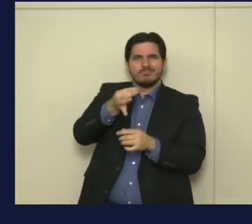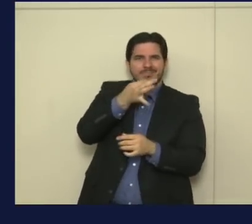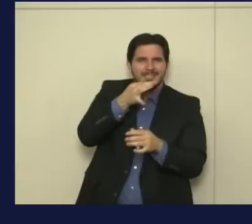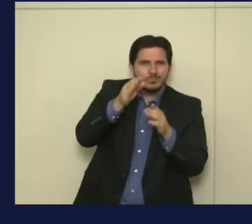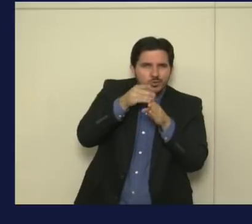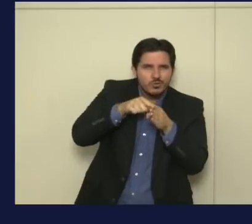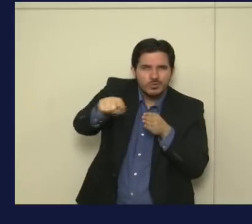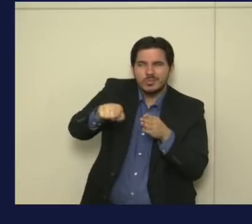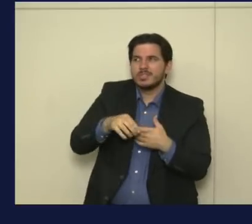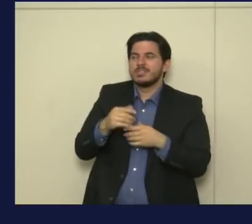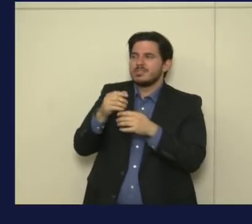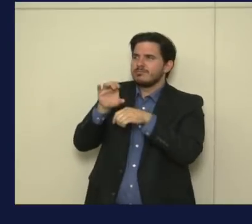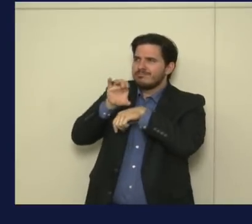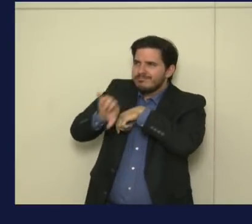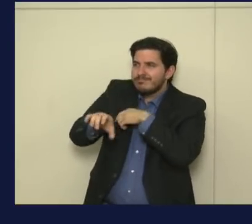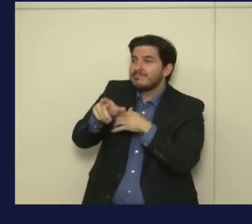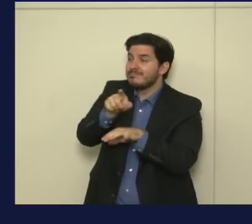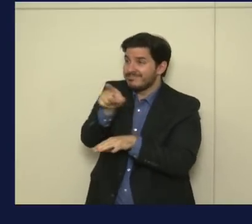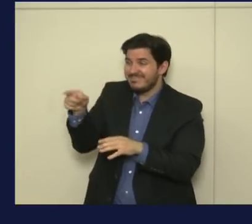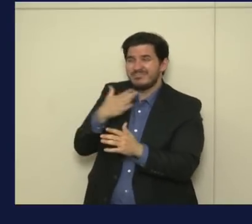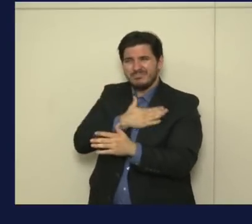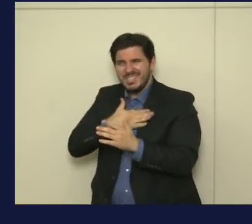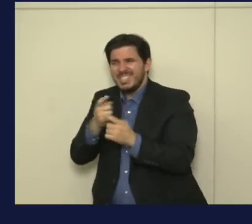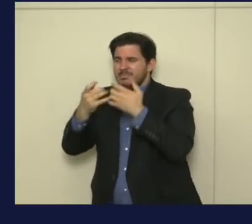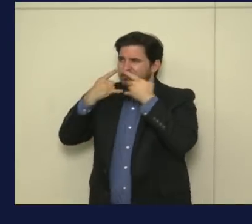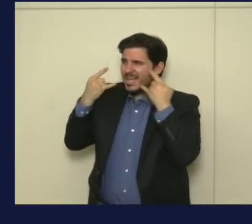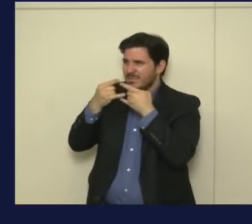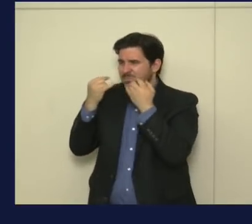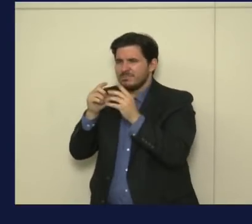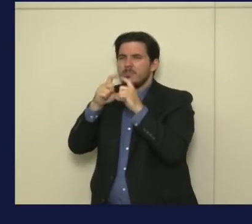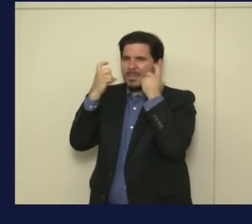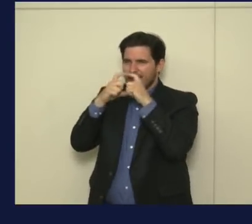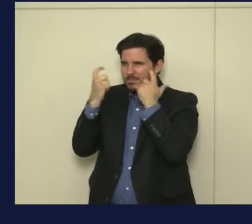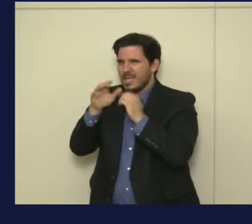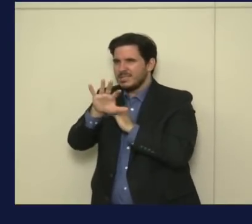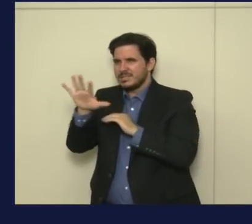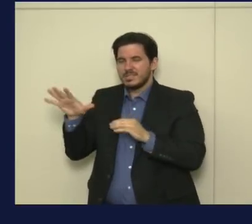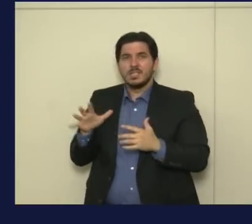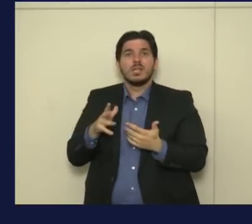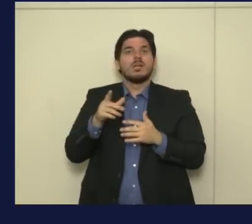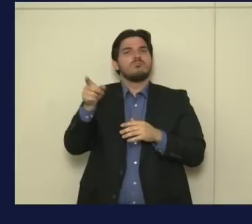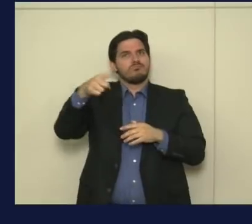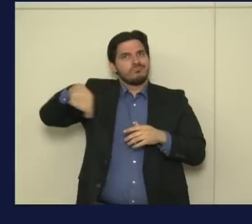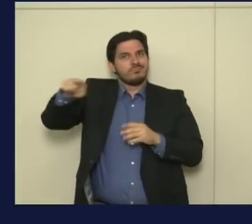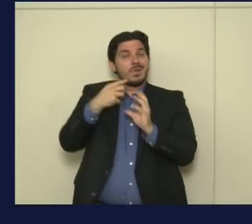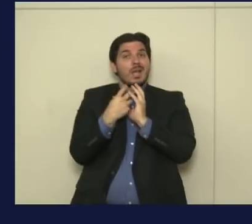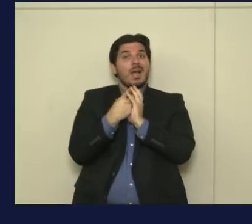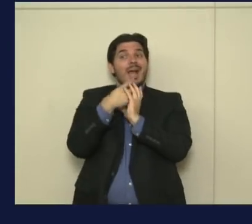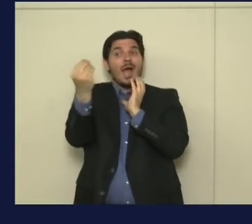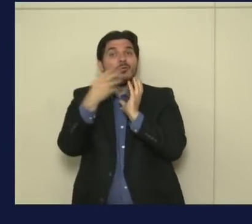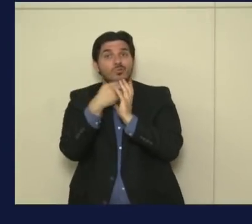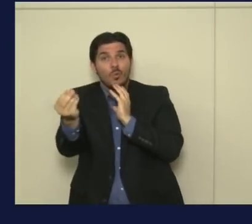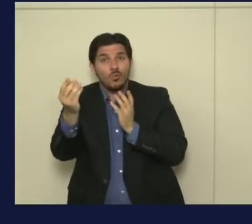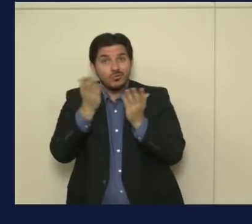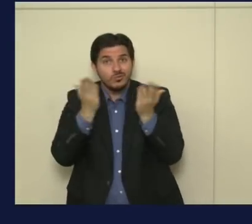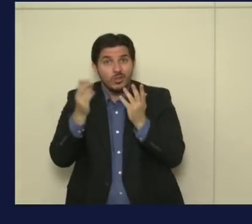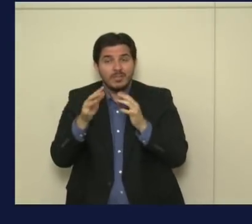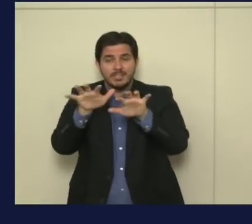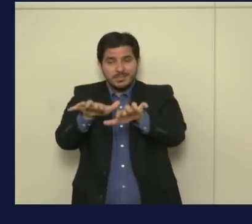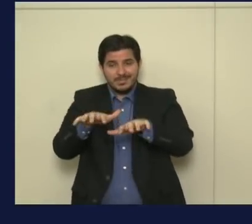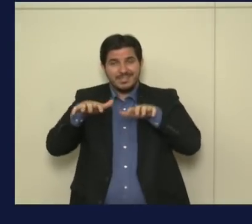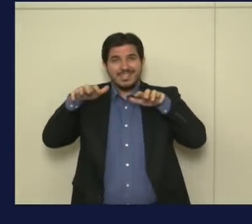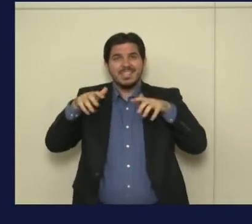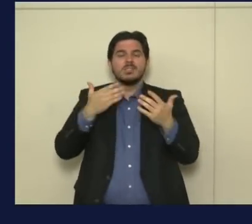face coverings, so wearing masks and being socially distanced and doing all of their outdoor services